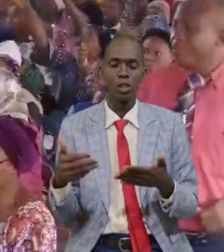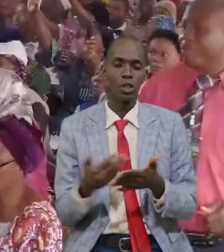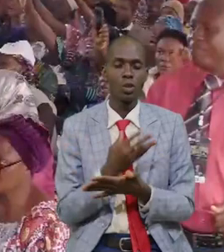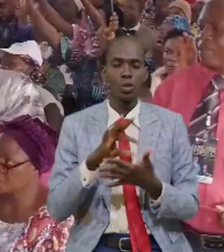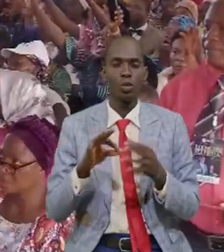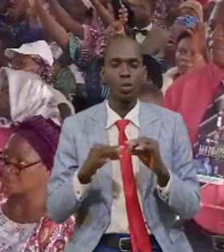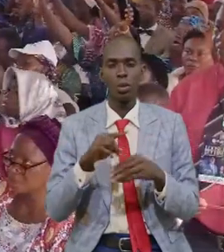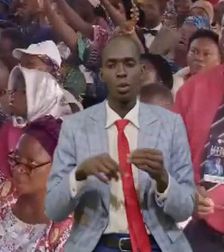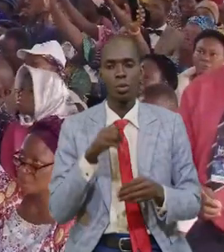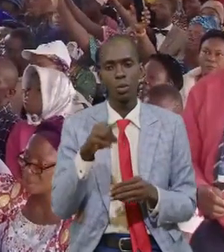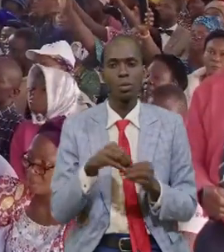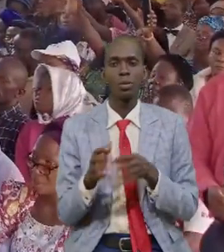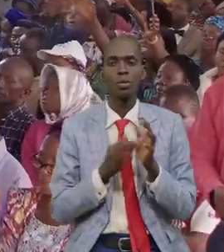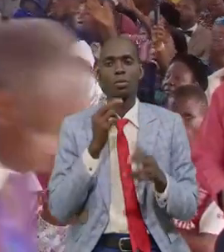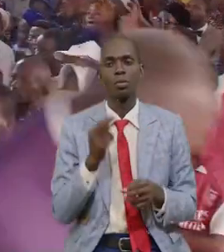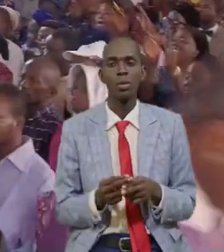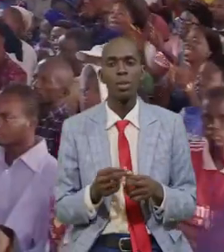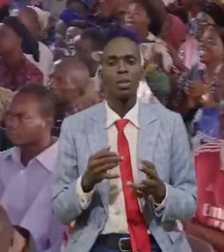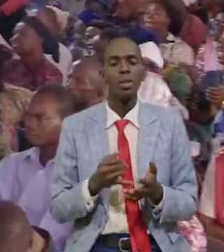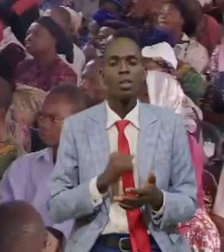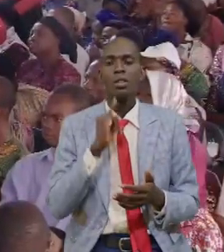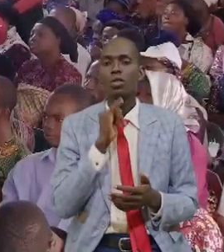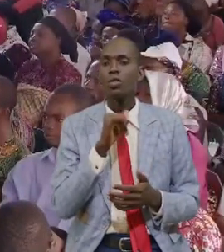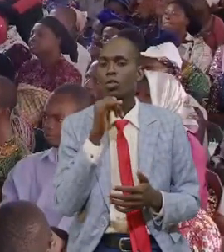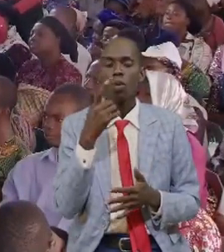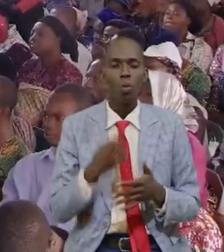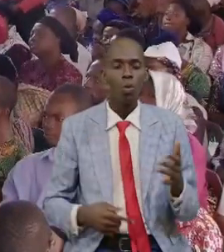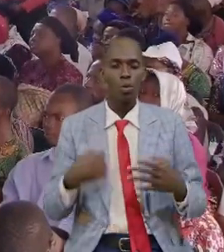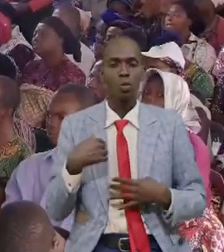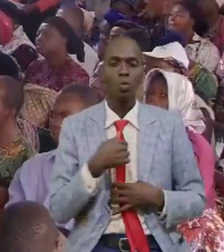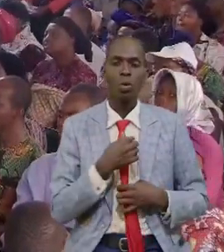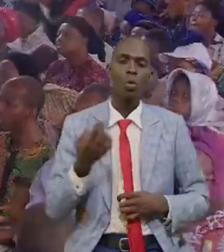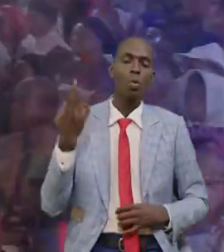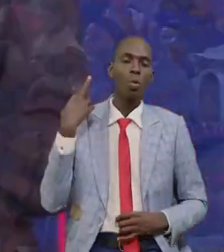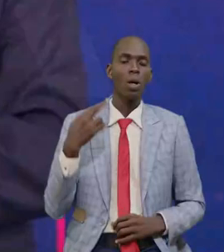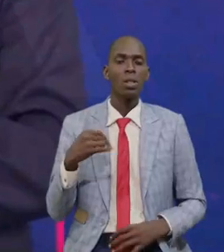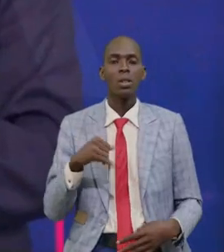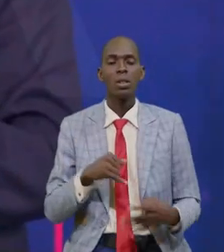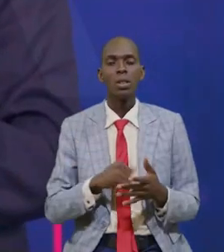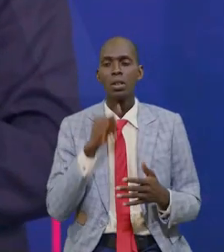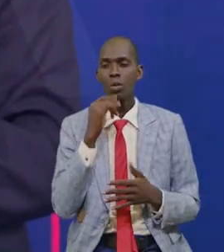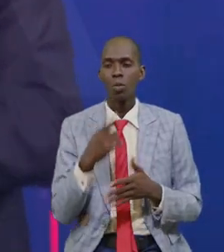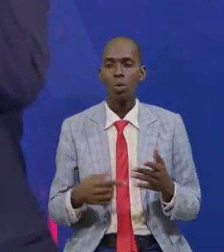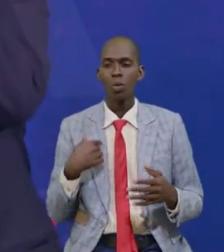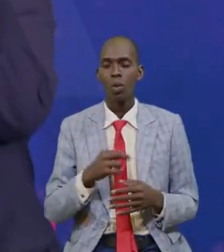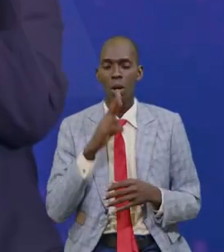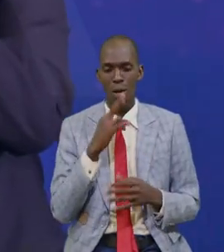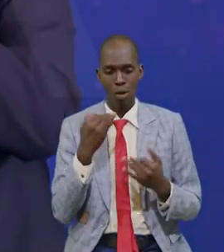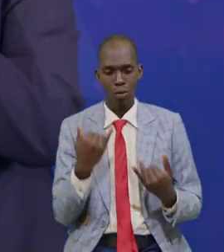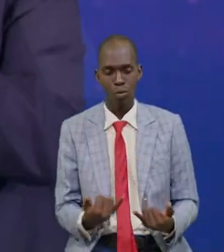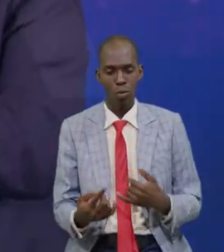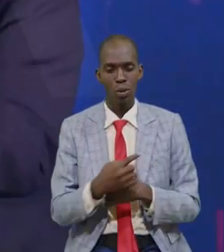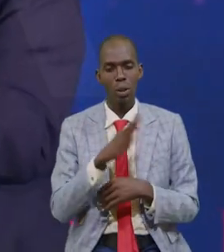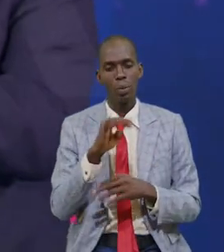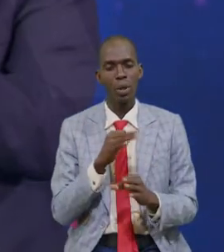you. It is not what we were. It is what we are by faith today. And it is